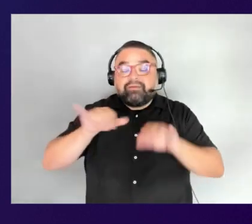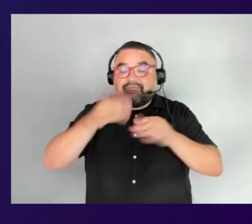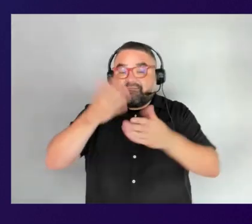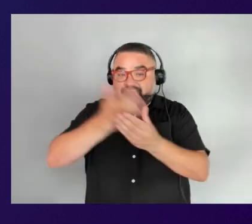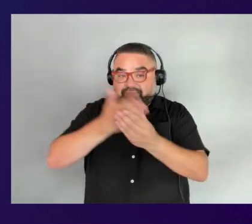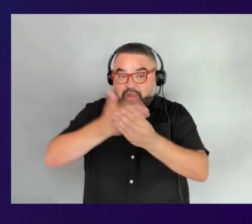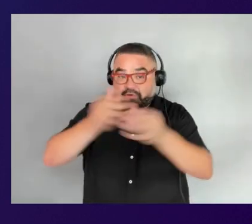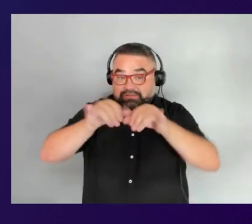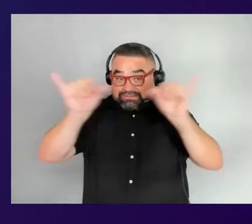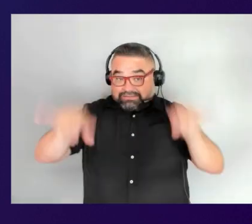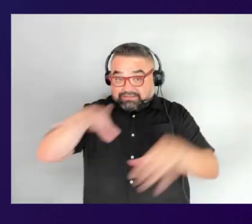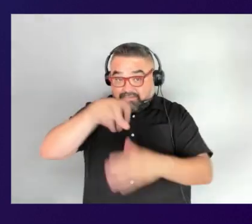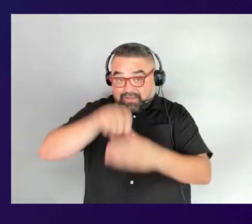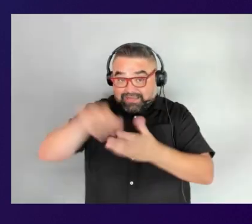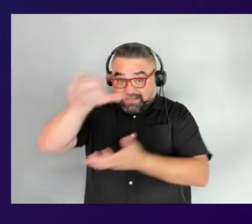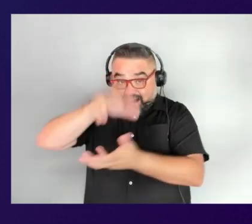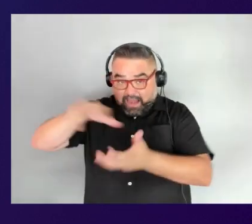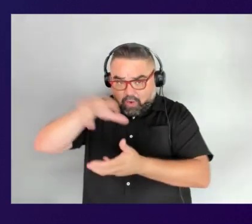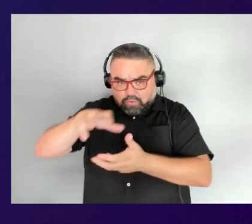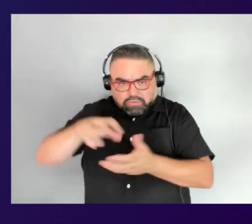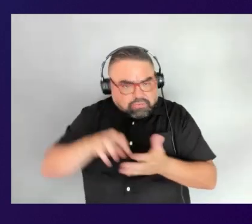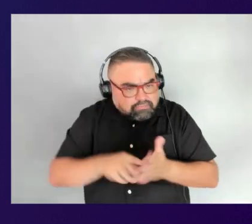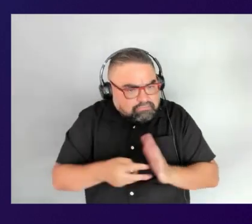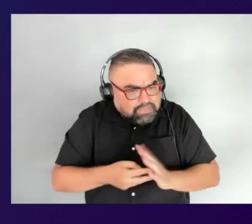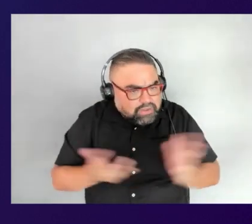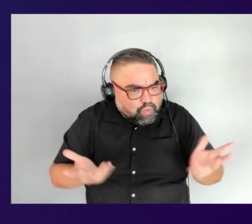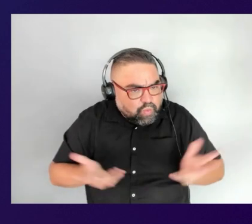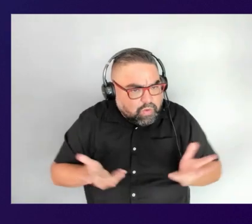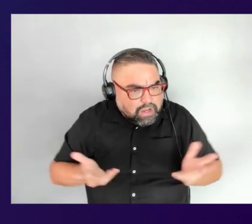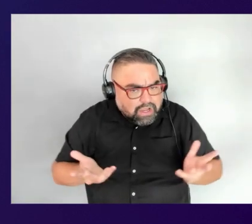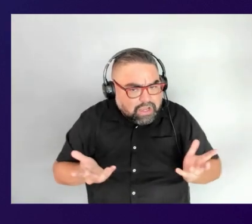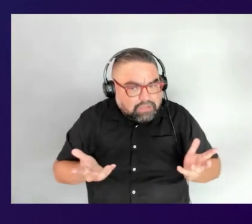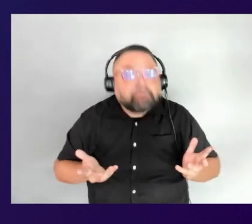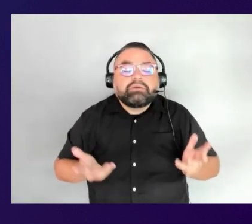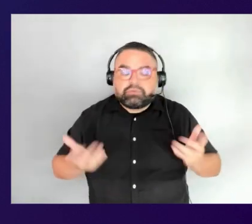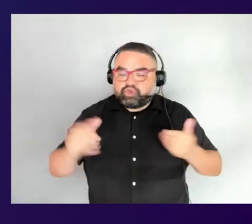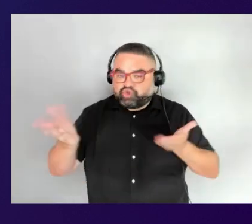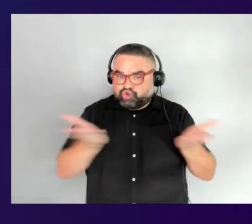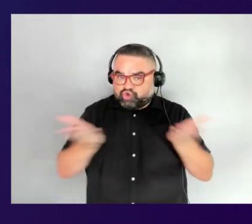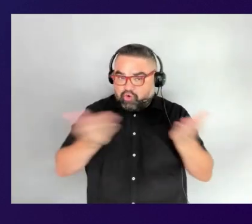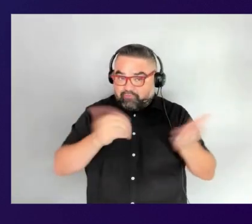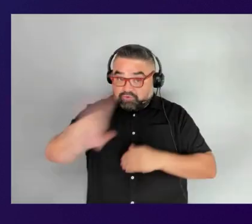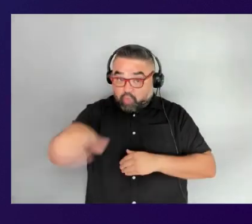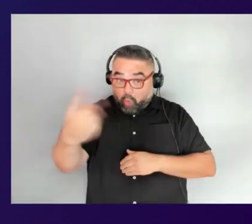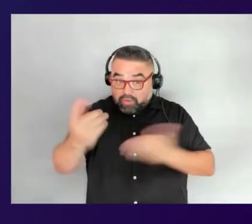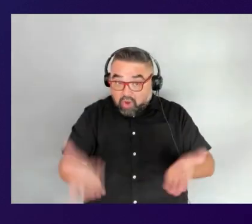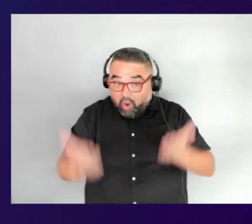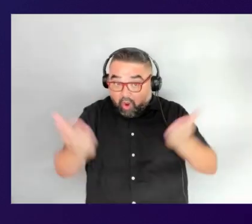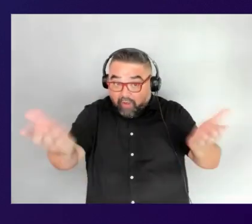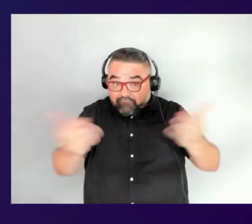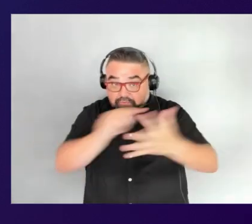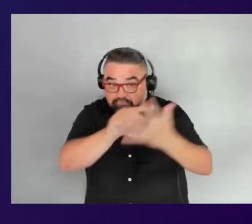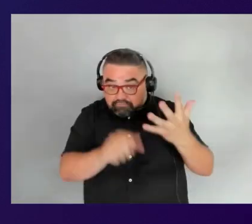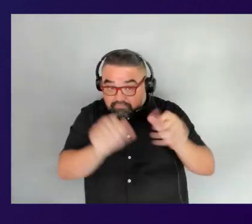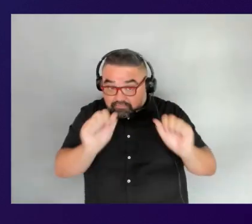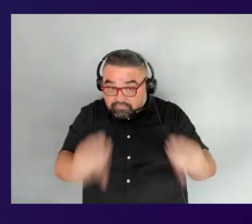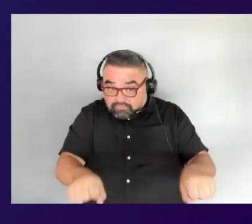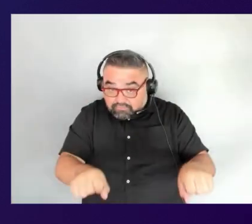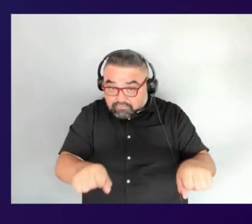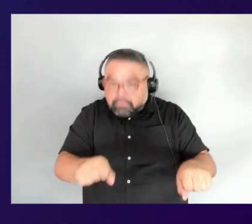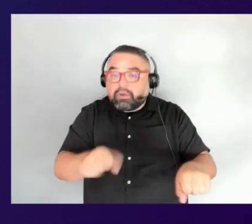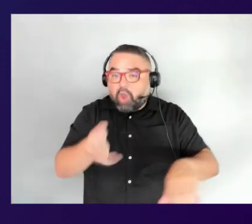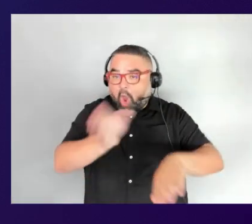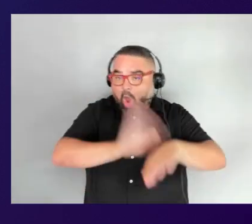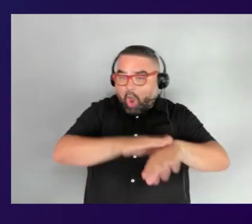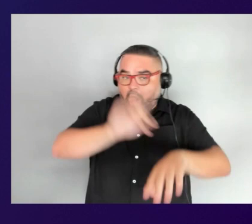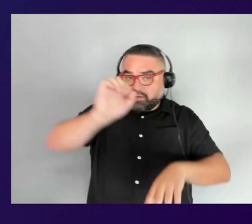And what do we mean by that? So it's the only service that offers a number of different capabilities, including some of ONTAP's most popular data